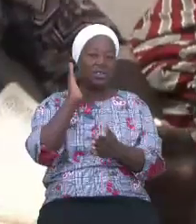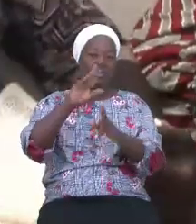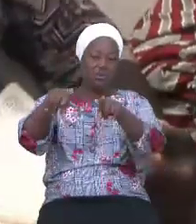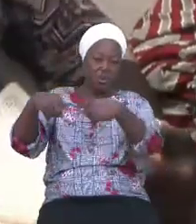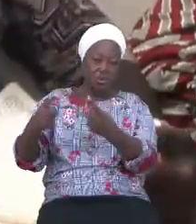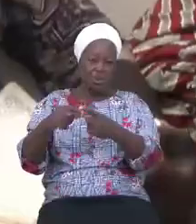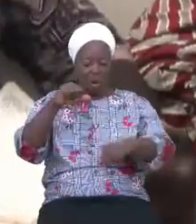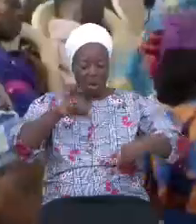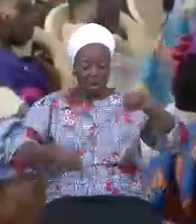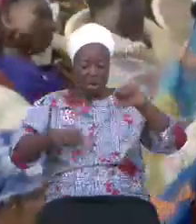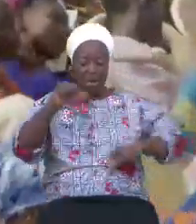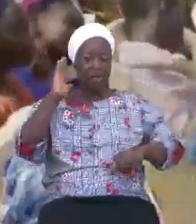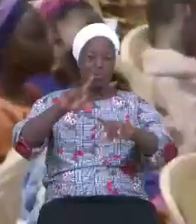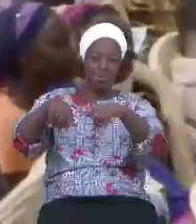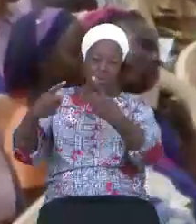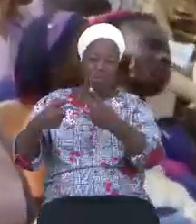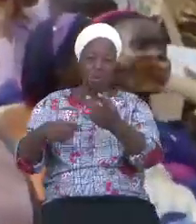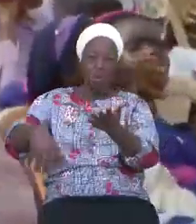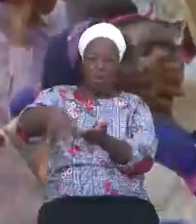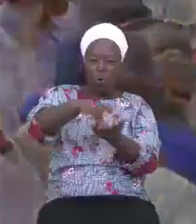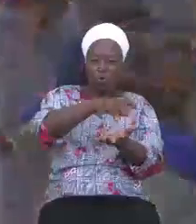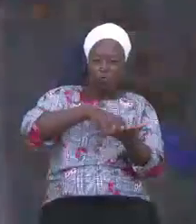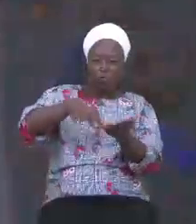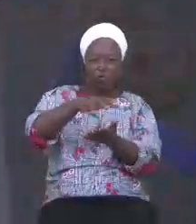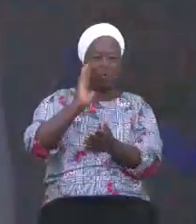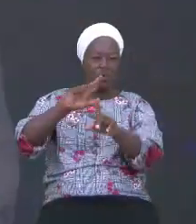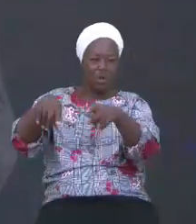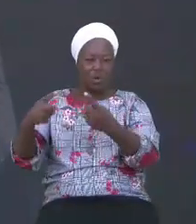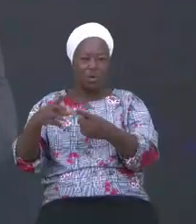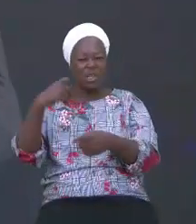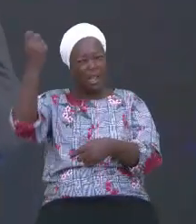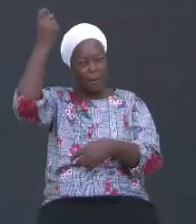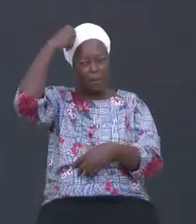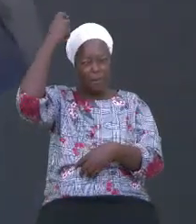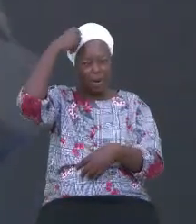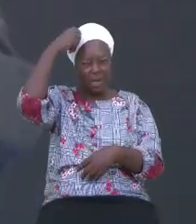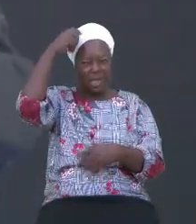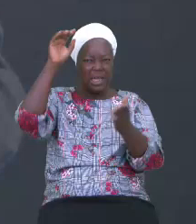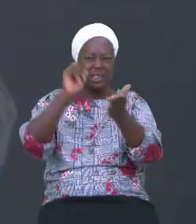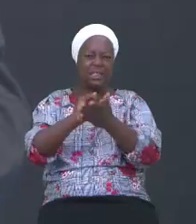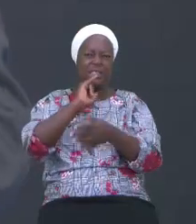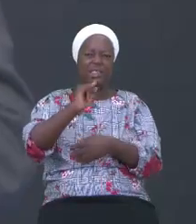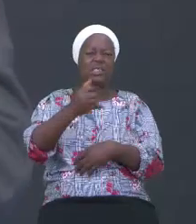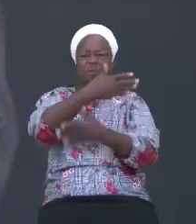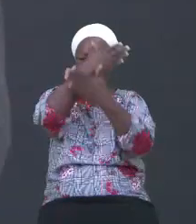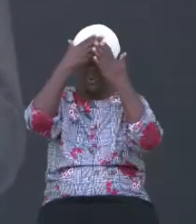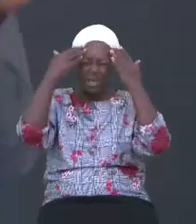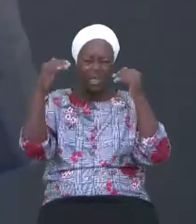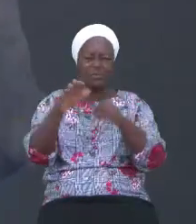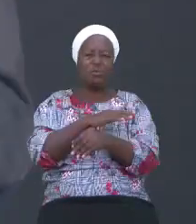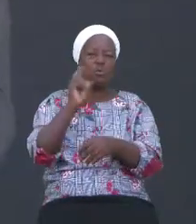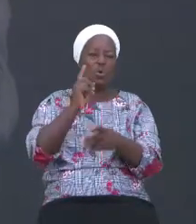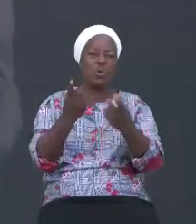go. Confusion will go. The brain that is forgetful, it will